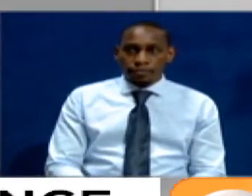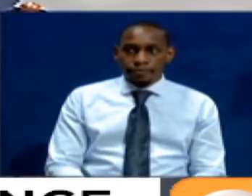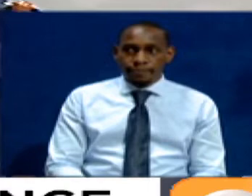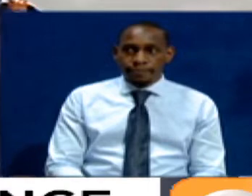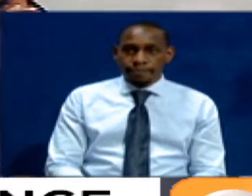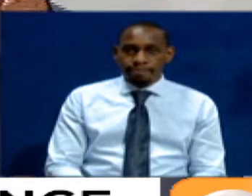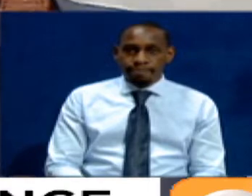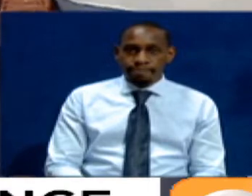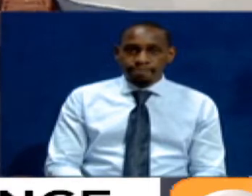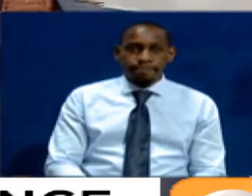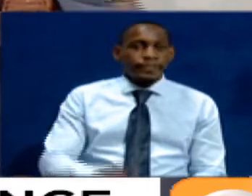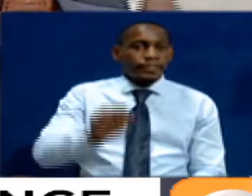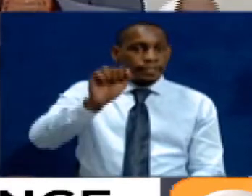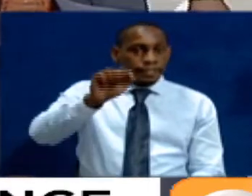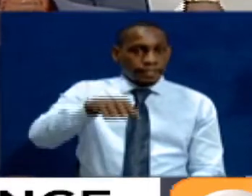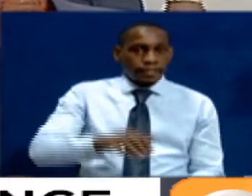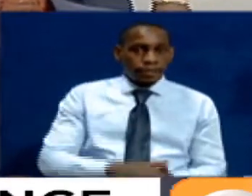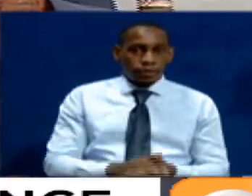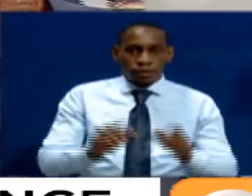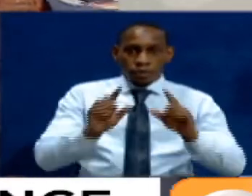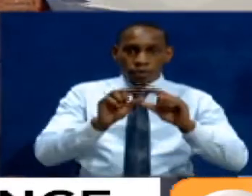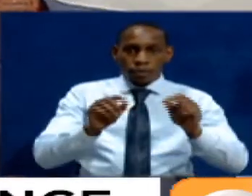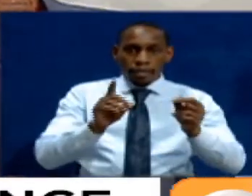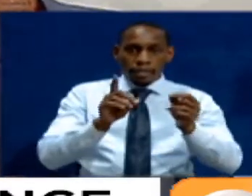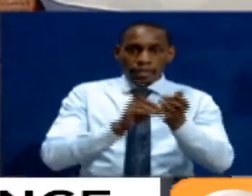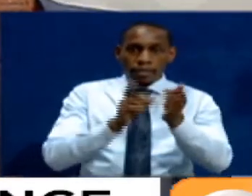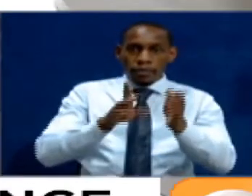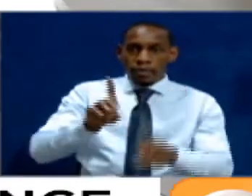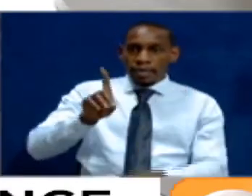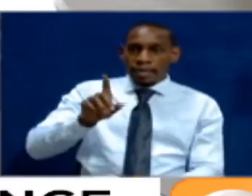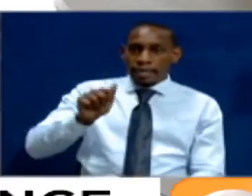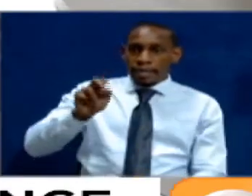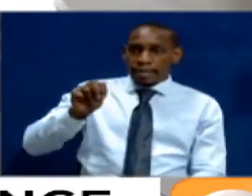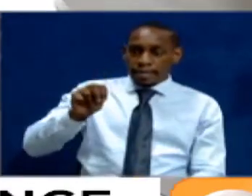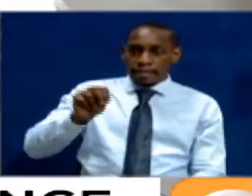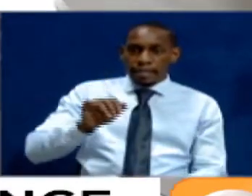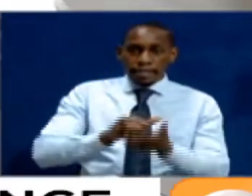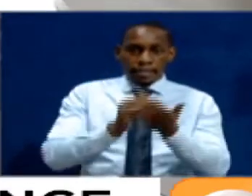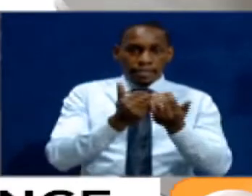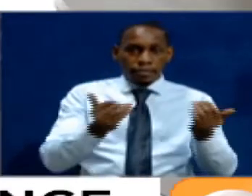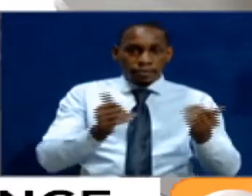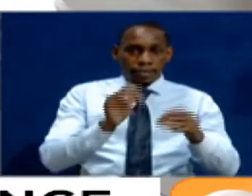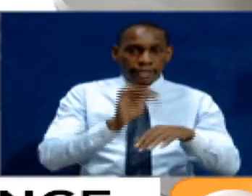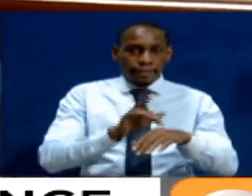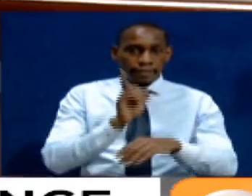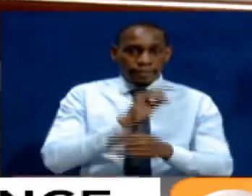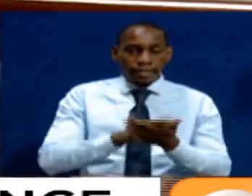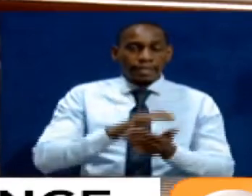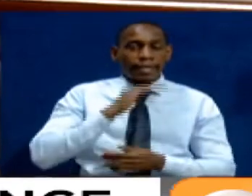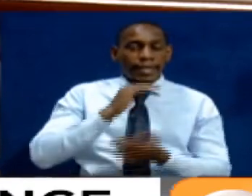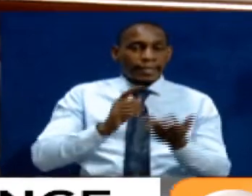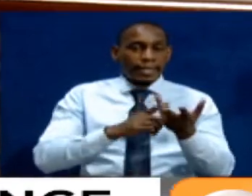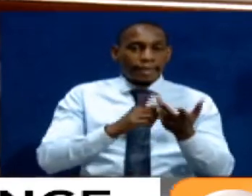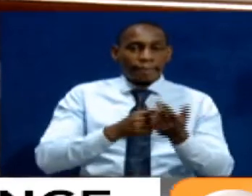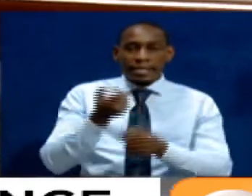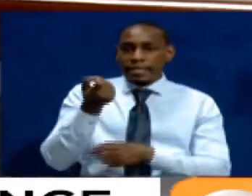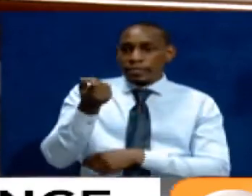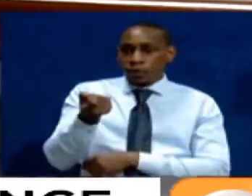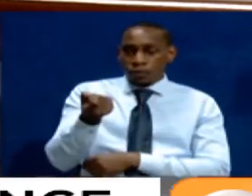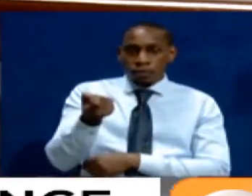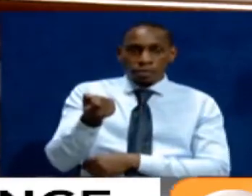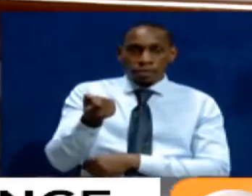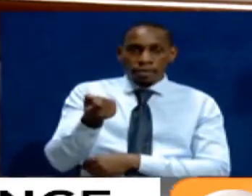for them? Yeah, as Dr. Dan Gikonyo said, these are children who will be infected. The death rate is so